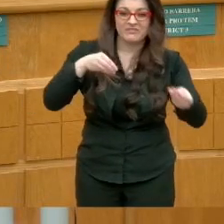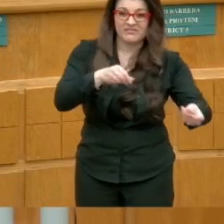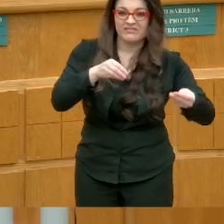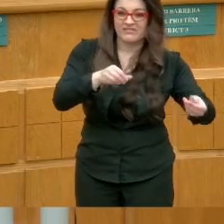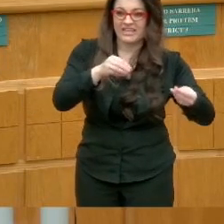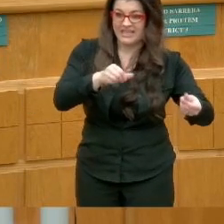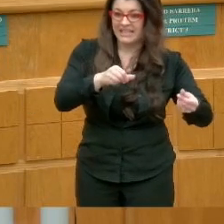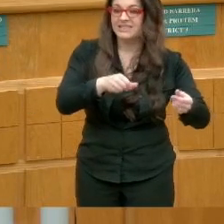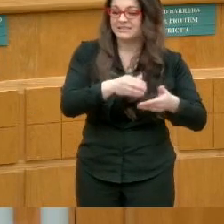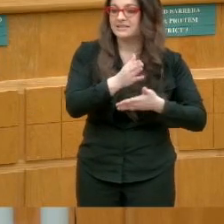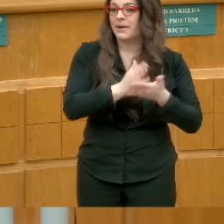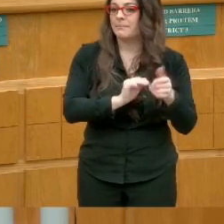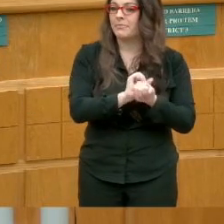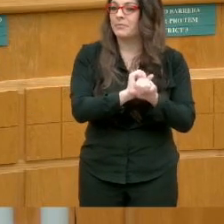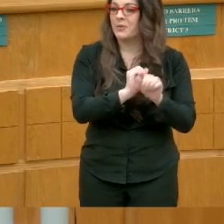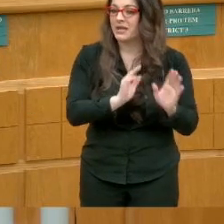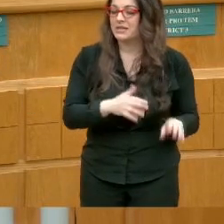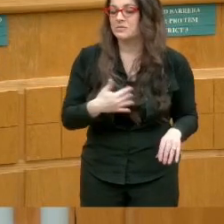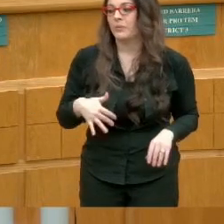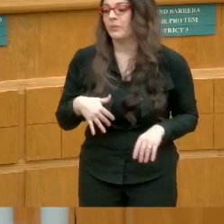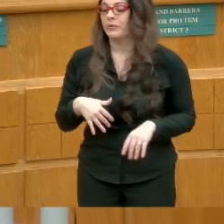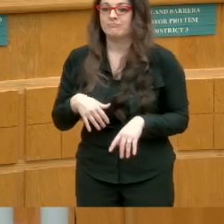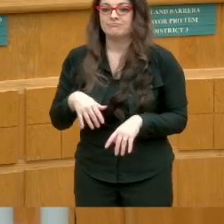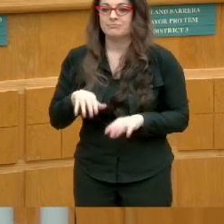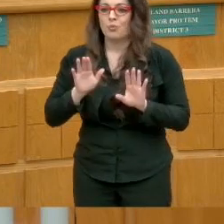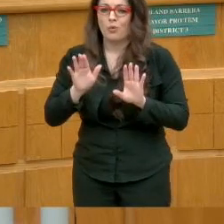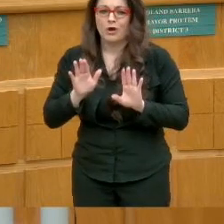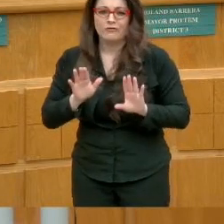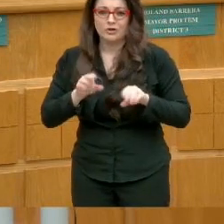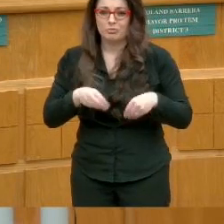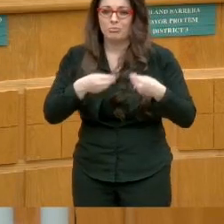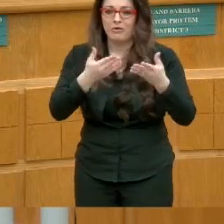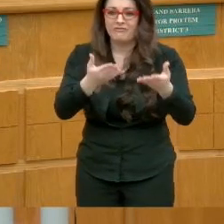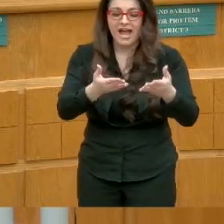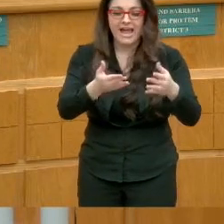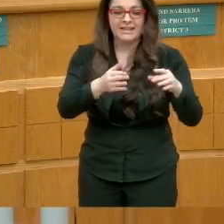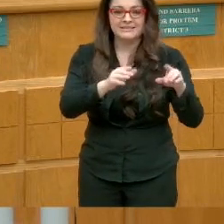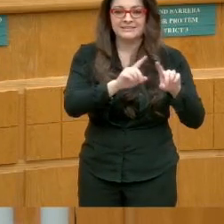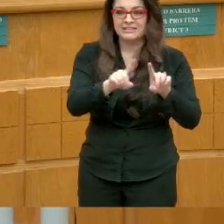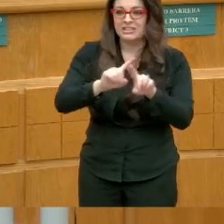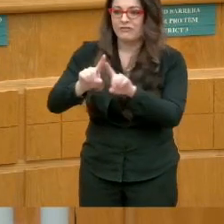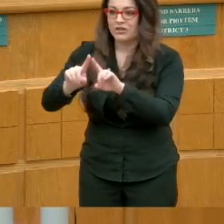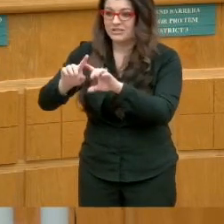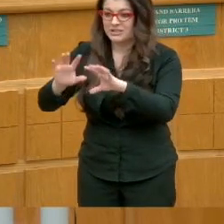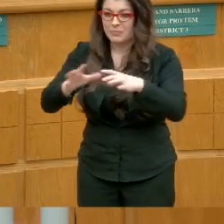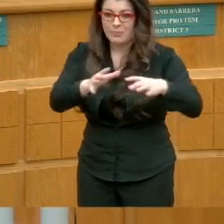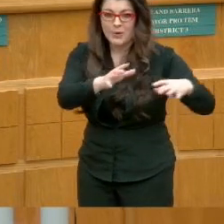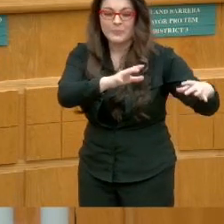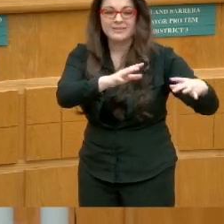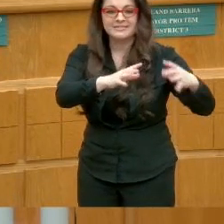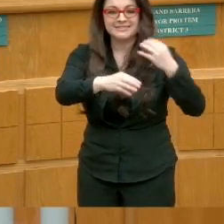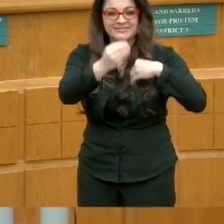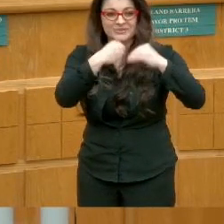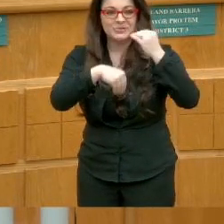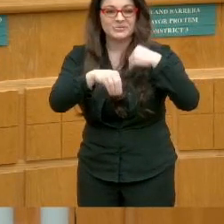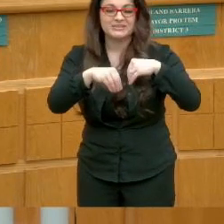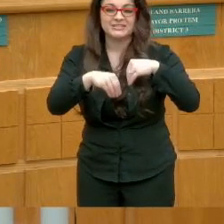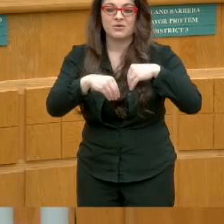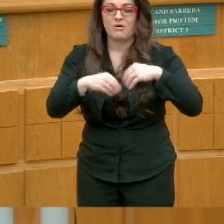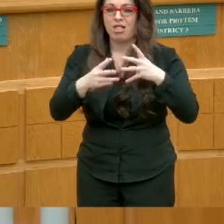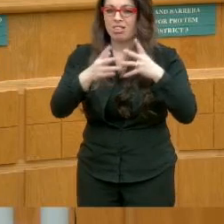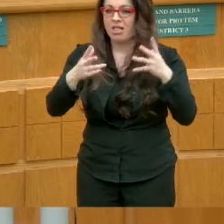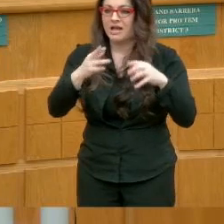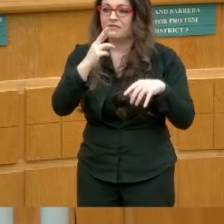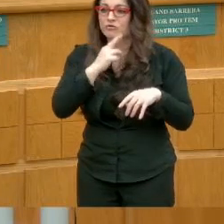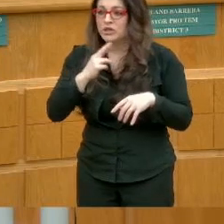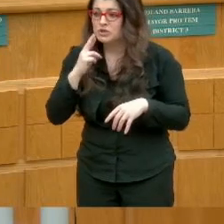at stepping up and feeding various departments. I know the health department has received a lot of meals over the last couple of weeks from restaurants